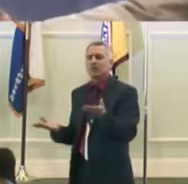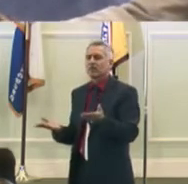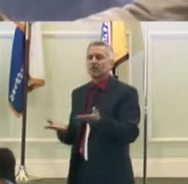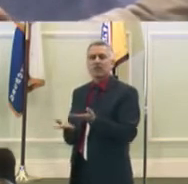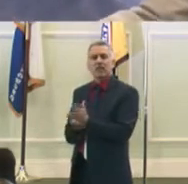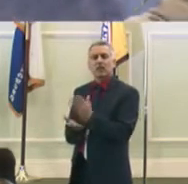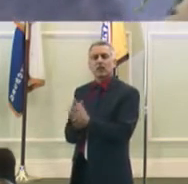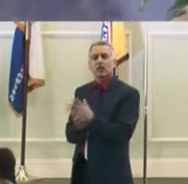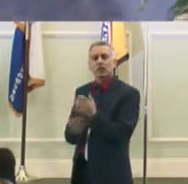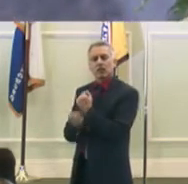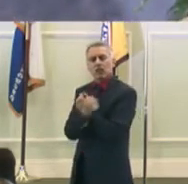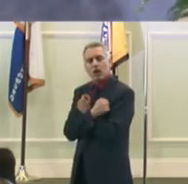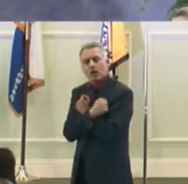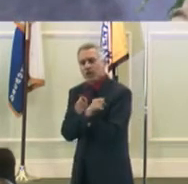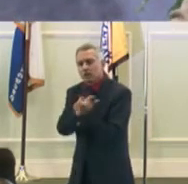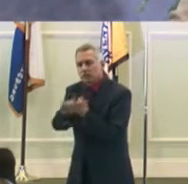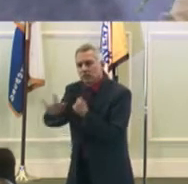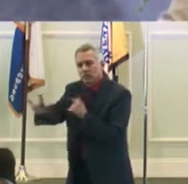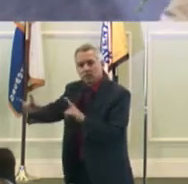that?